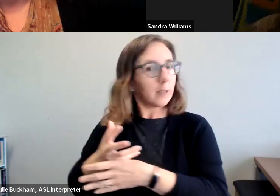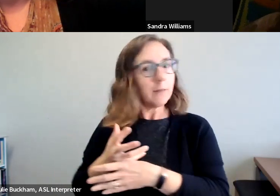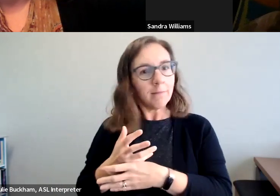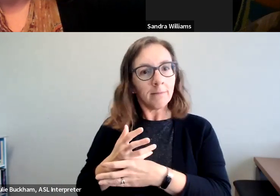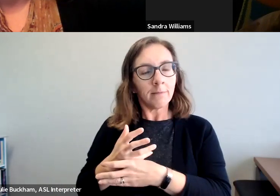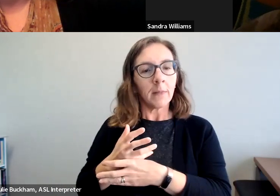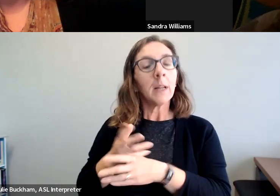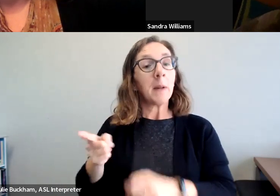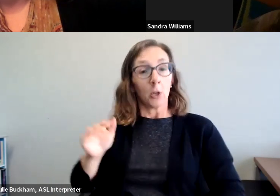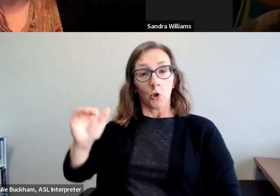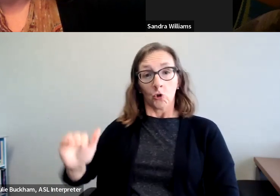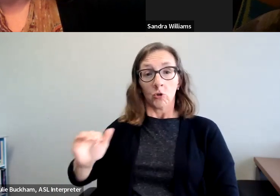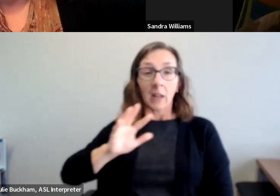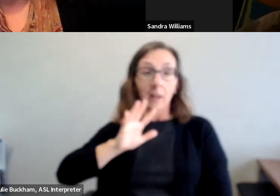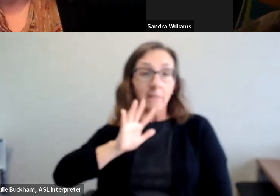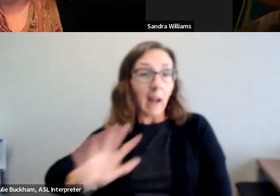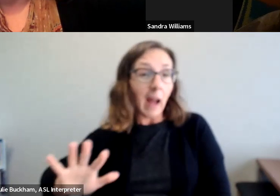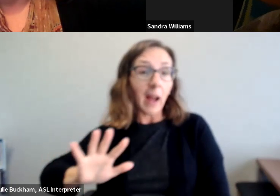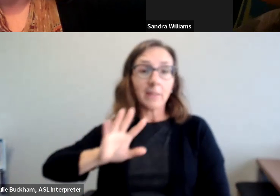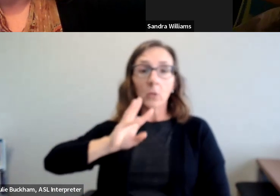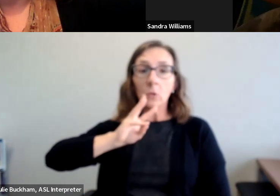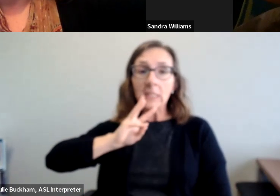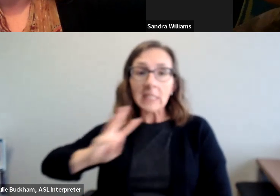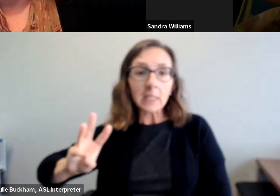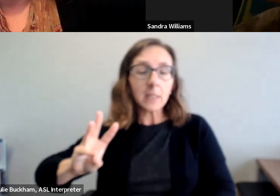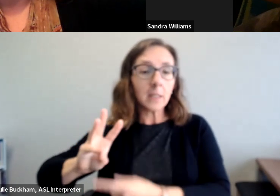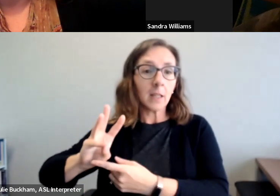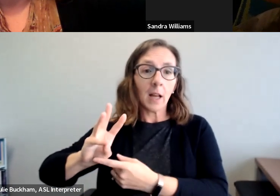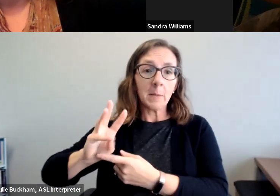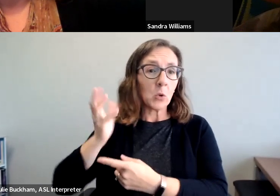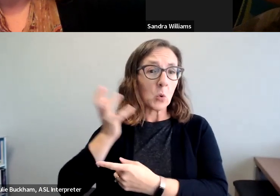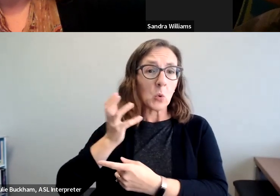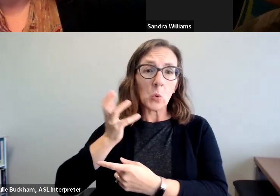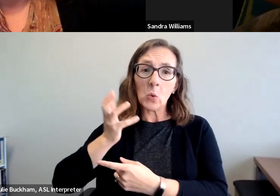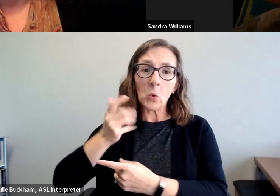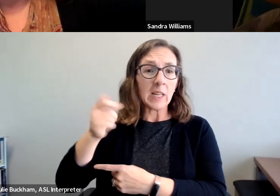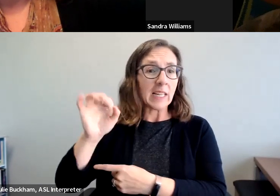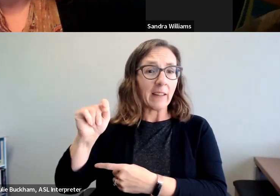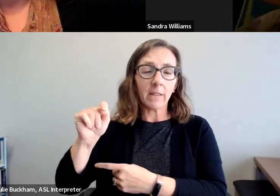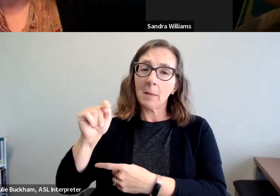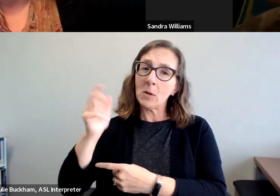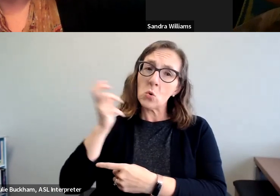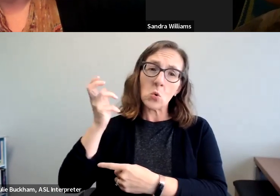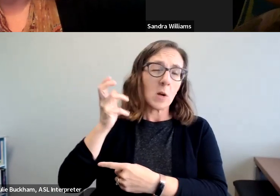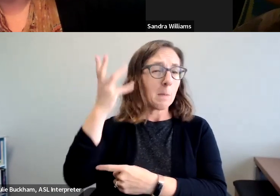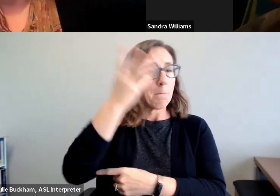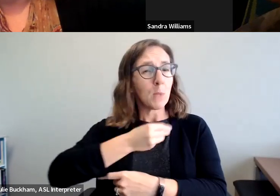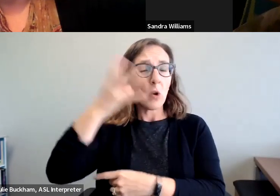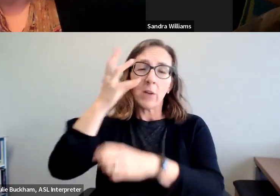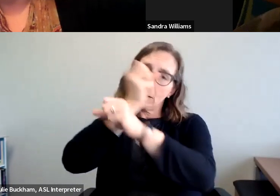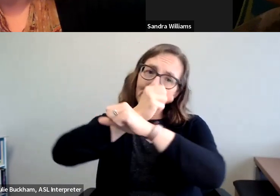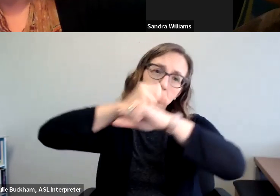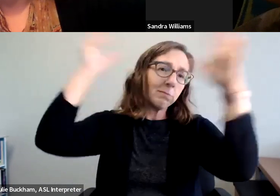and who had a wonderful gift in that imagination department and made up